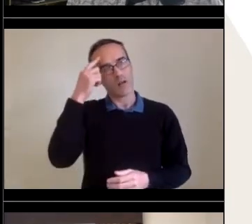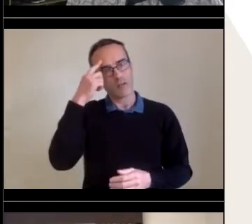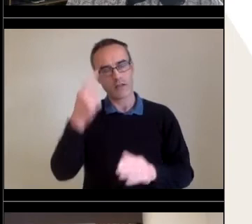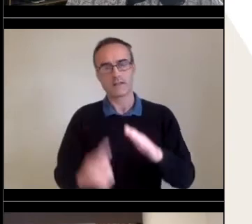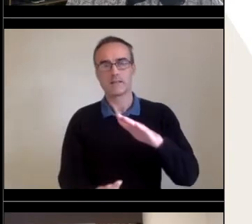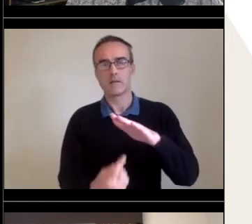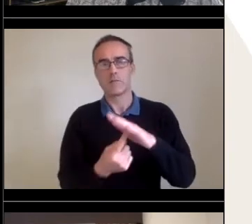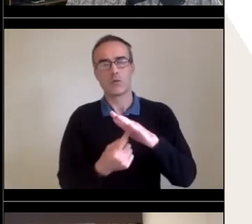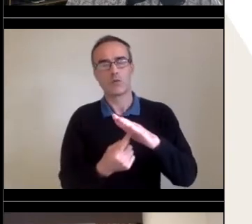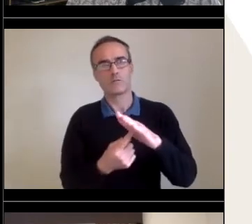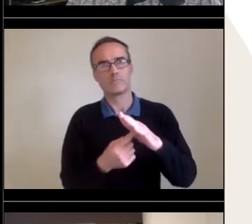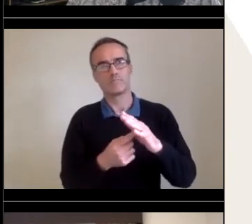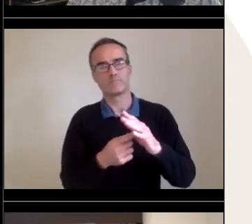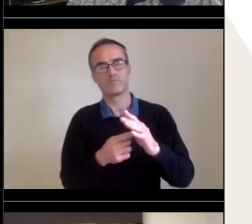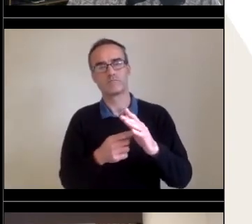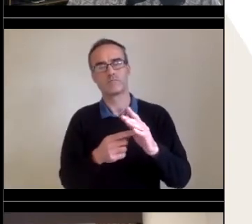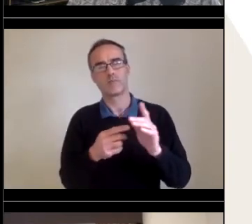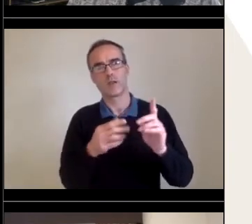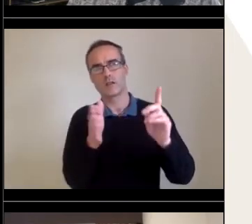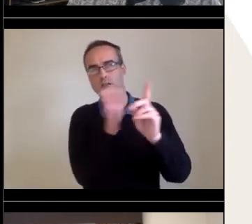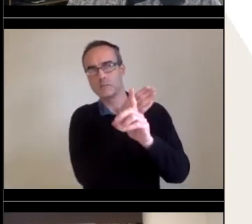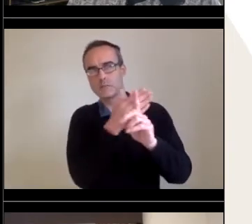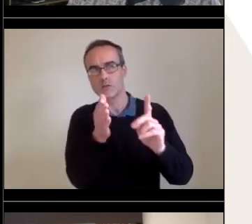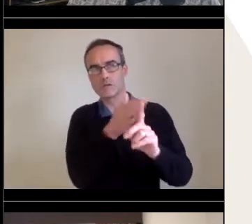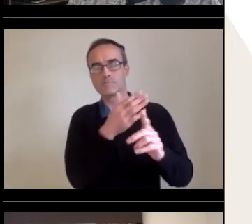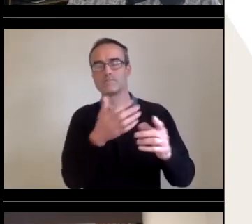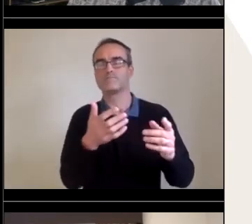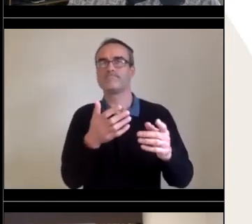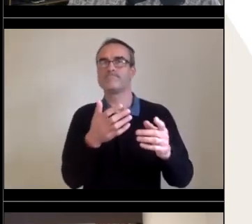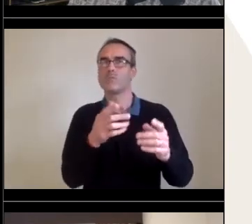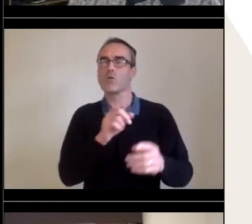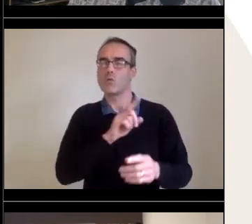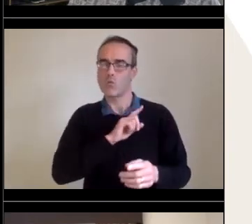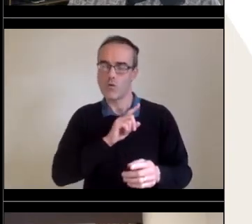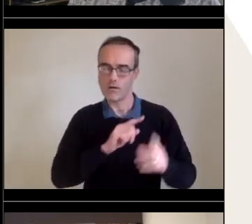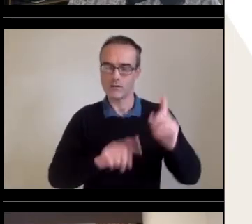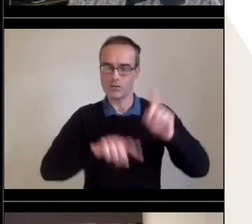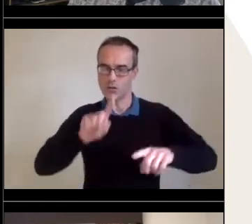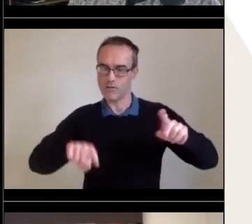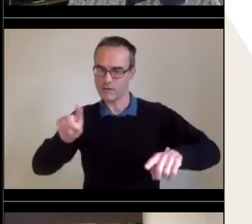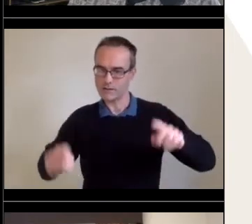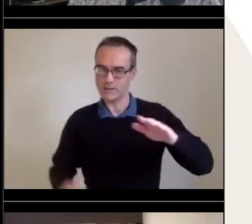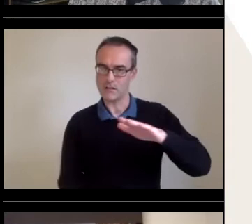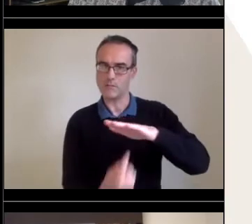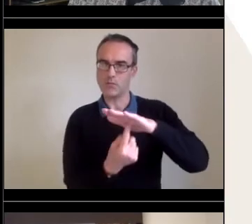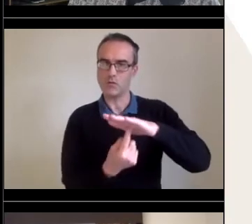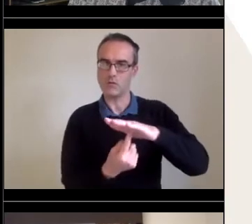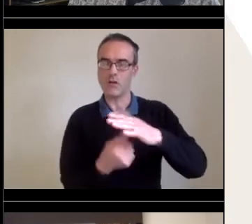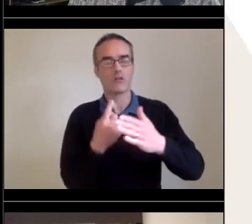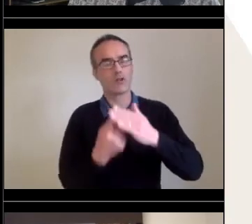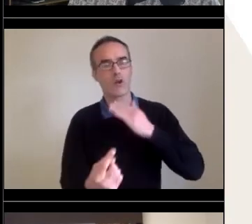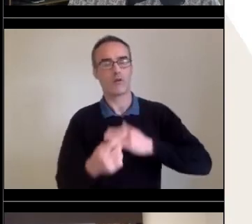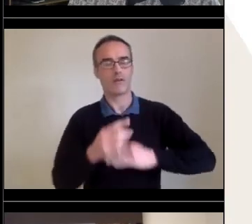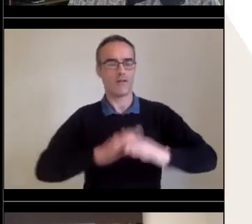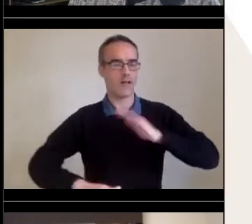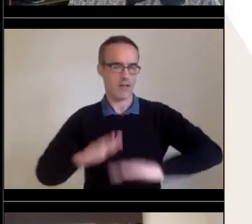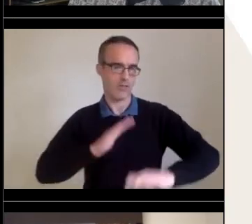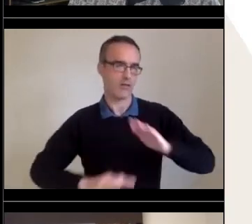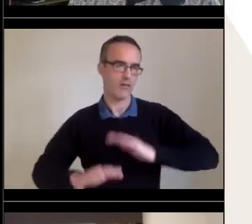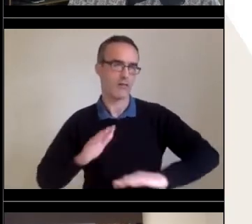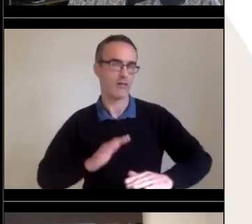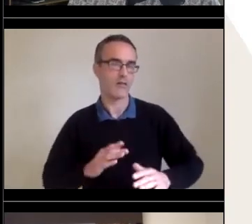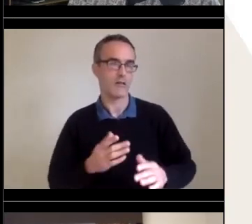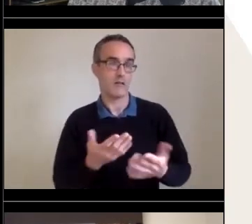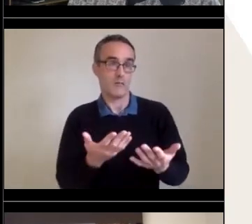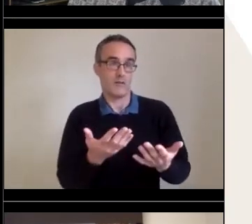for why diversity is important. Beyond just the ethical and moral case that we know is really